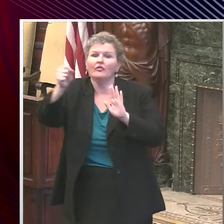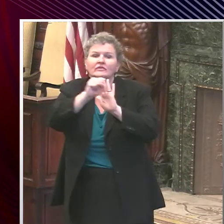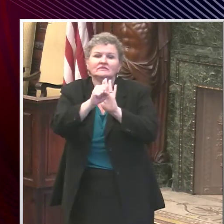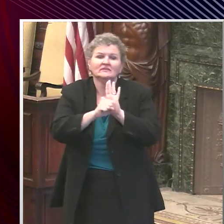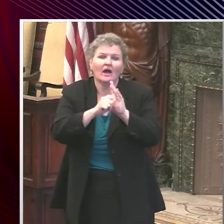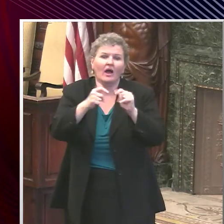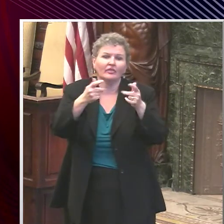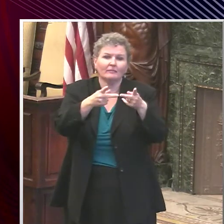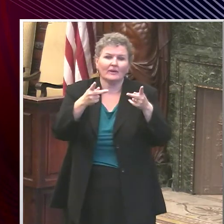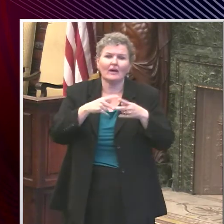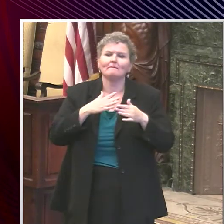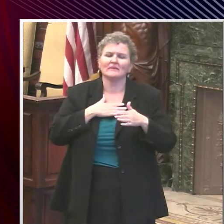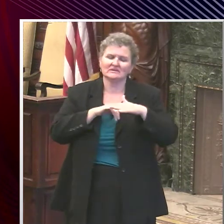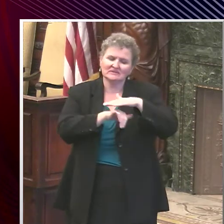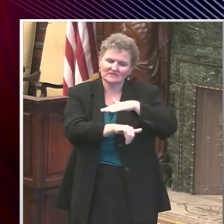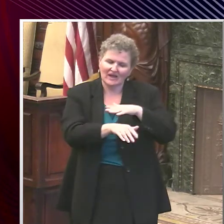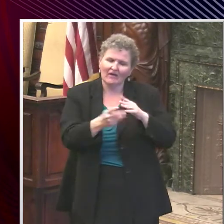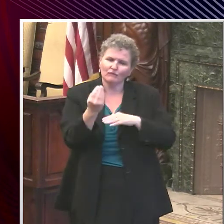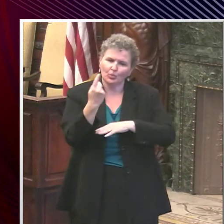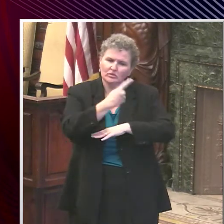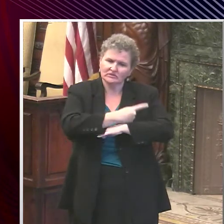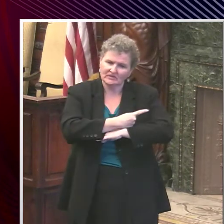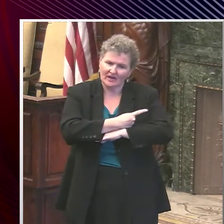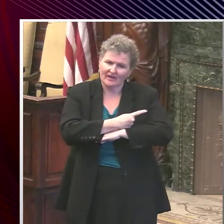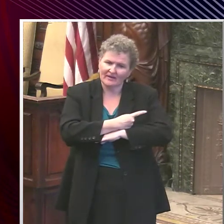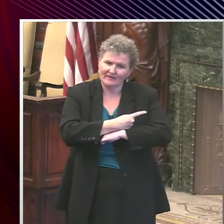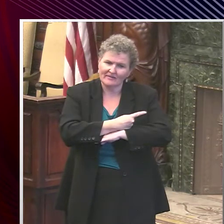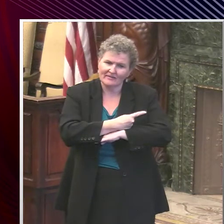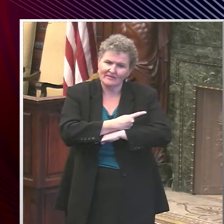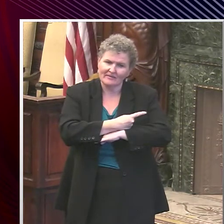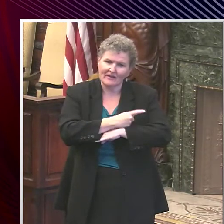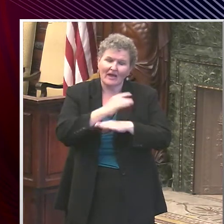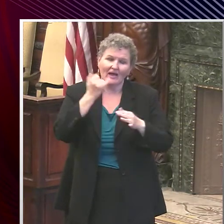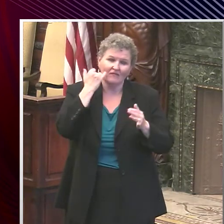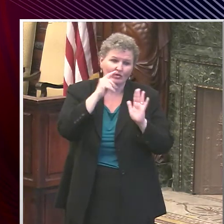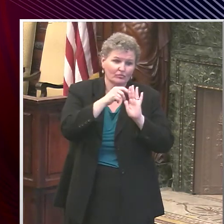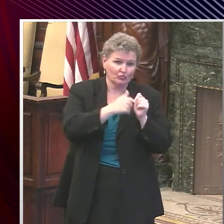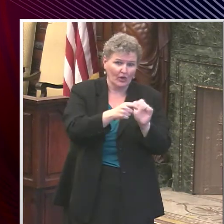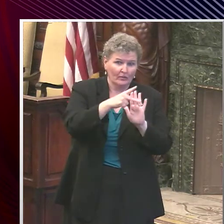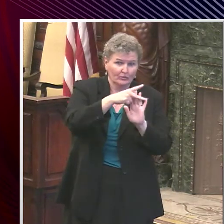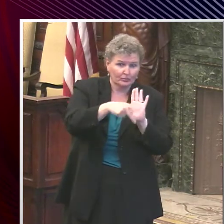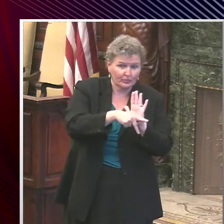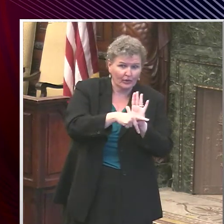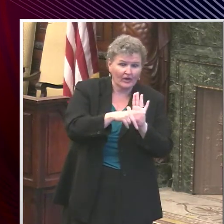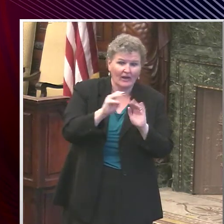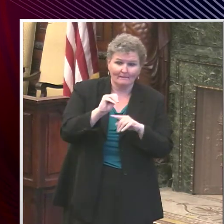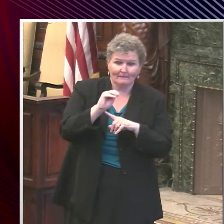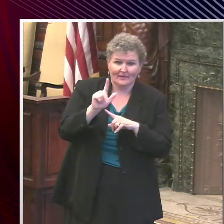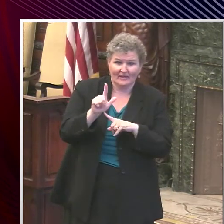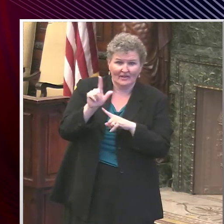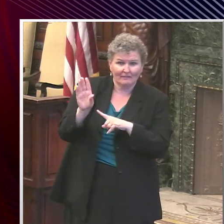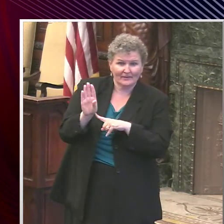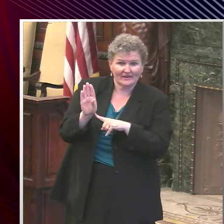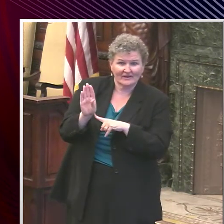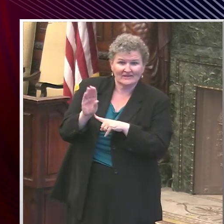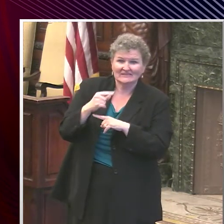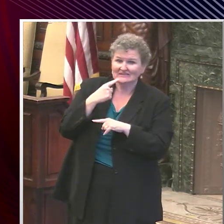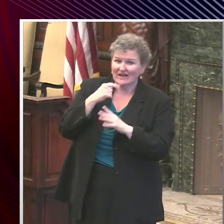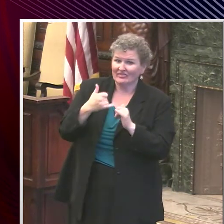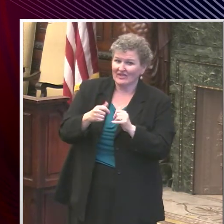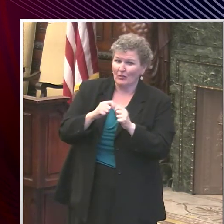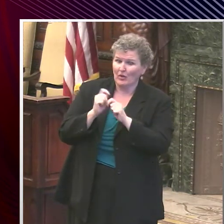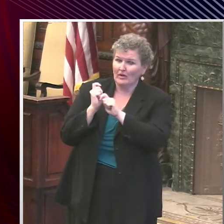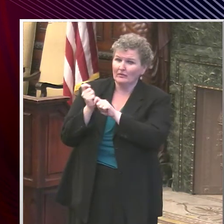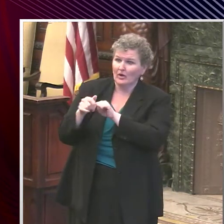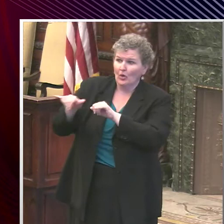days. According to the protocols that we got from Major League Baseball, these people, the players, effectively were in quarantine. They were